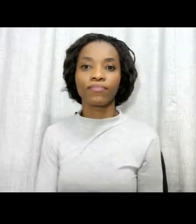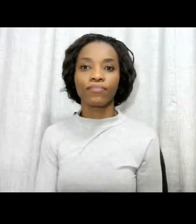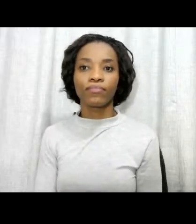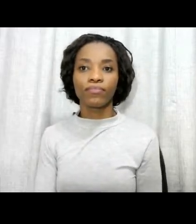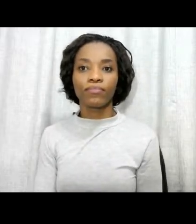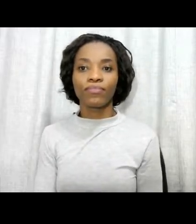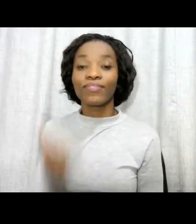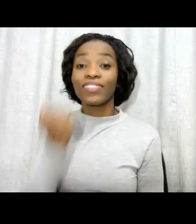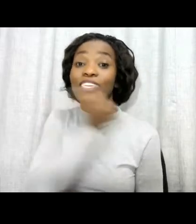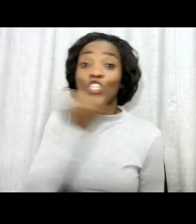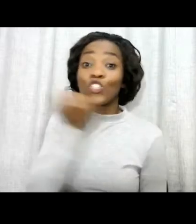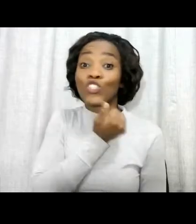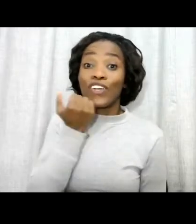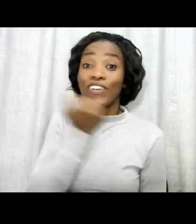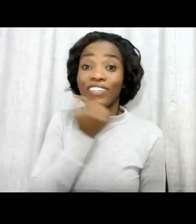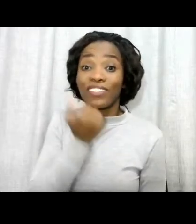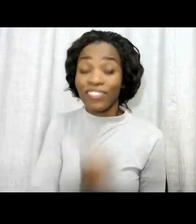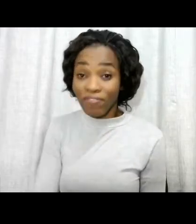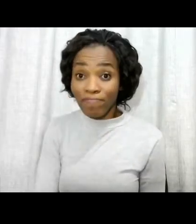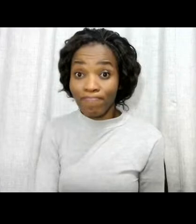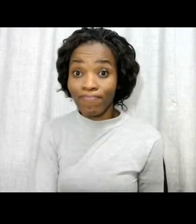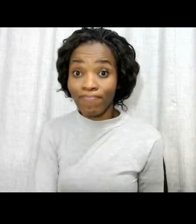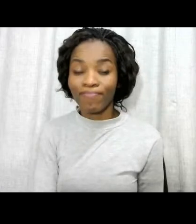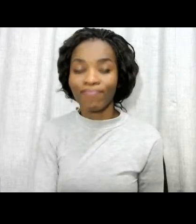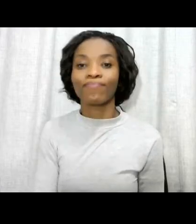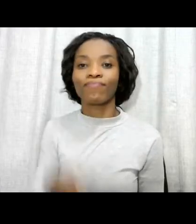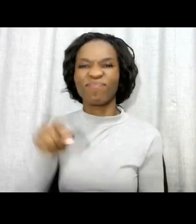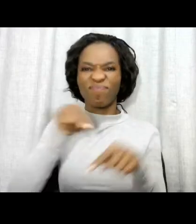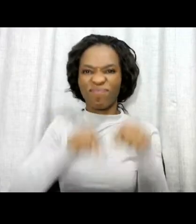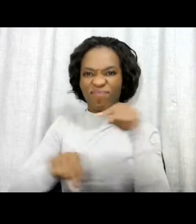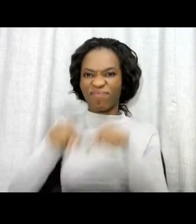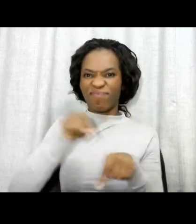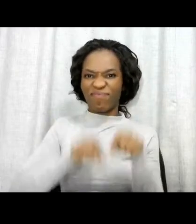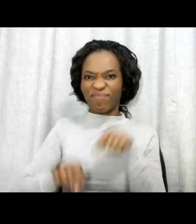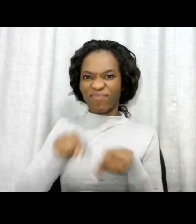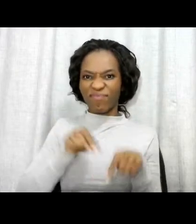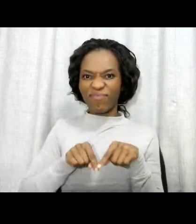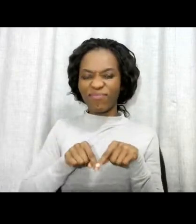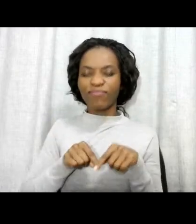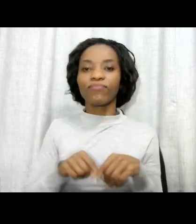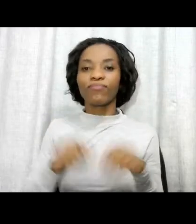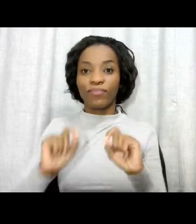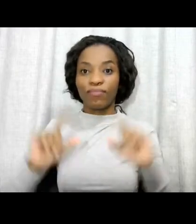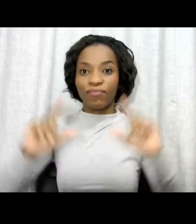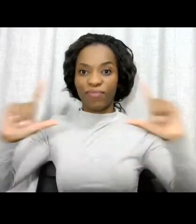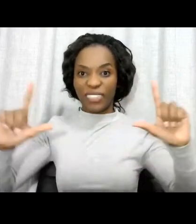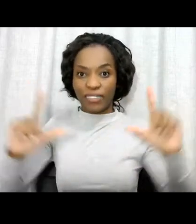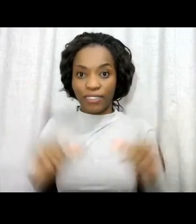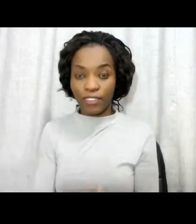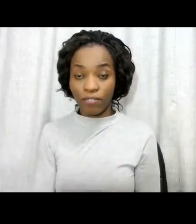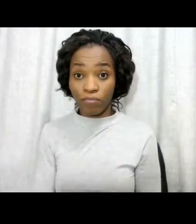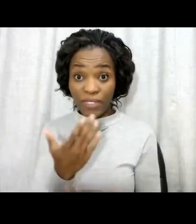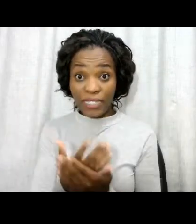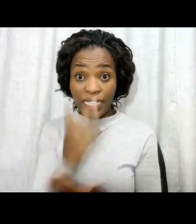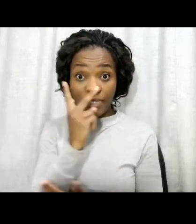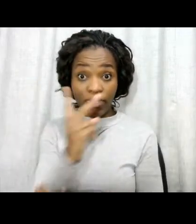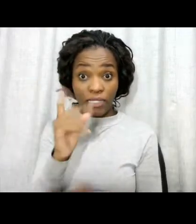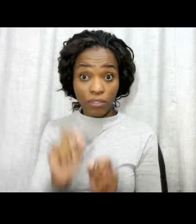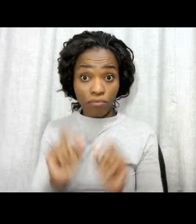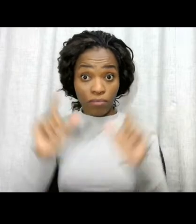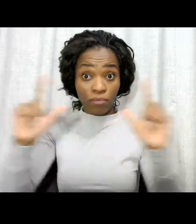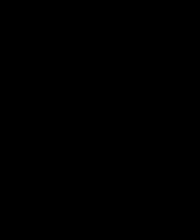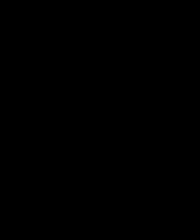Okay, I'm sorry about that. Let me get back to the presentation. Are you able to see the